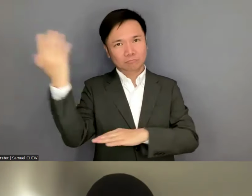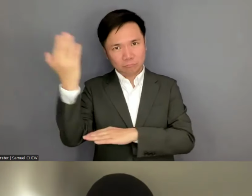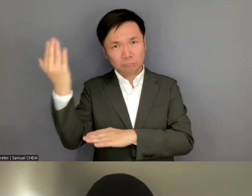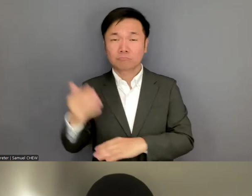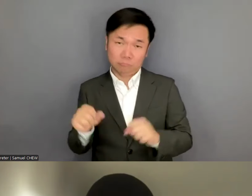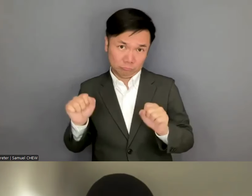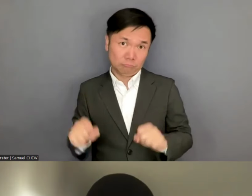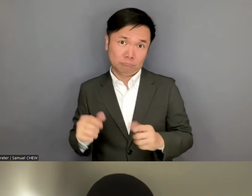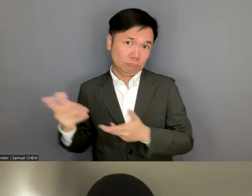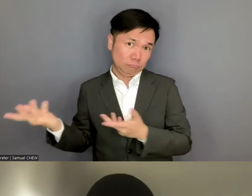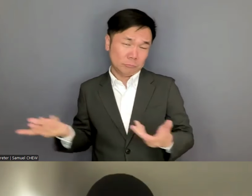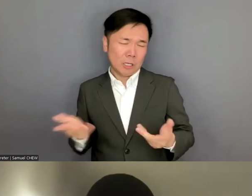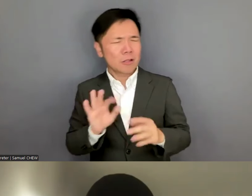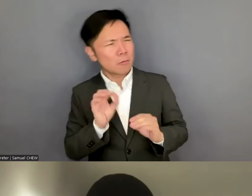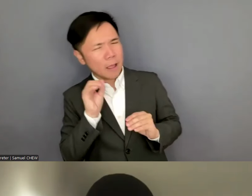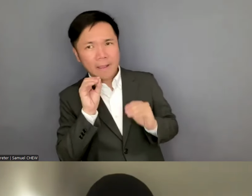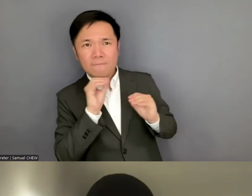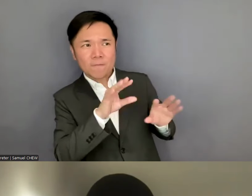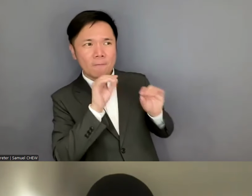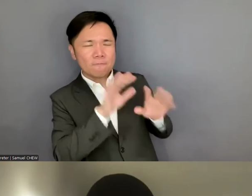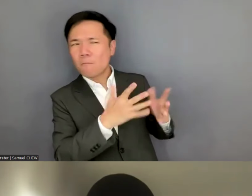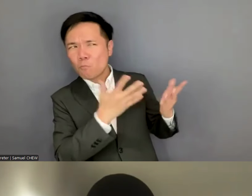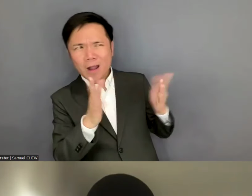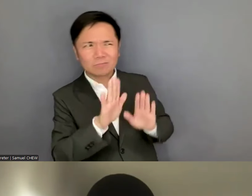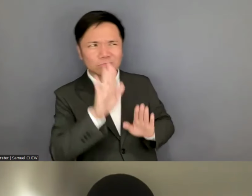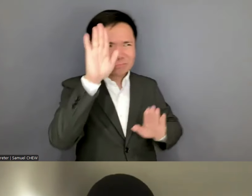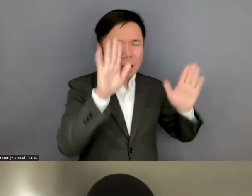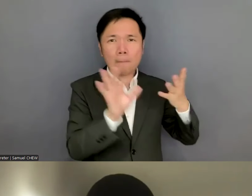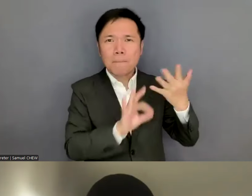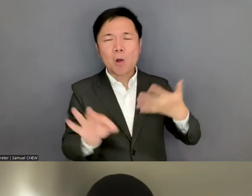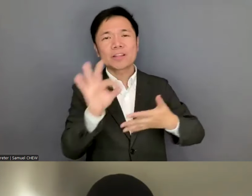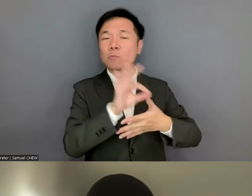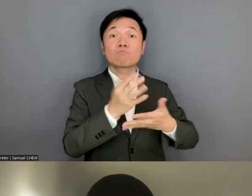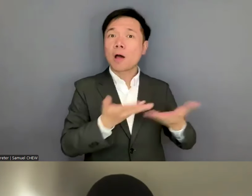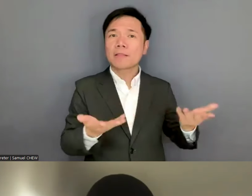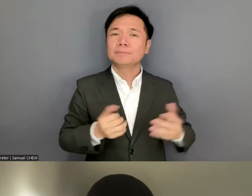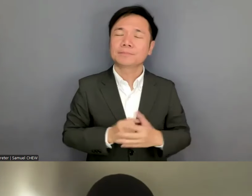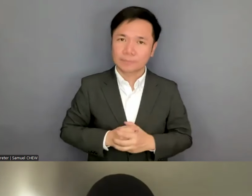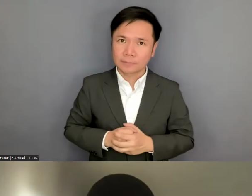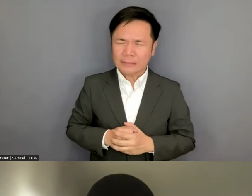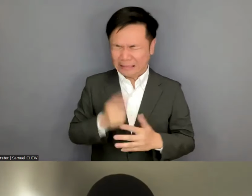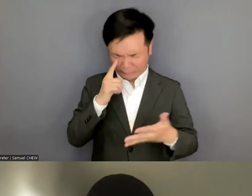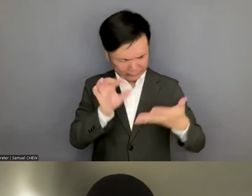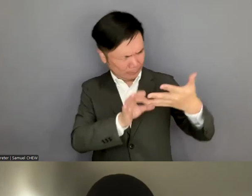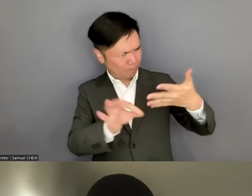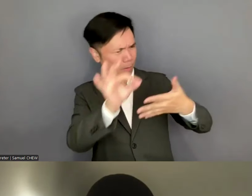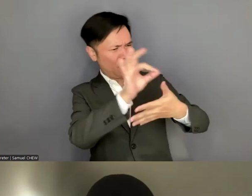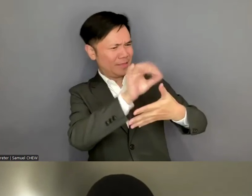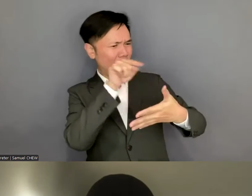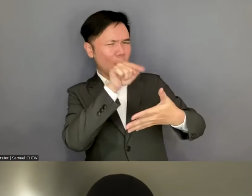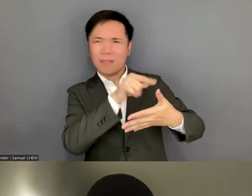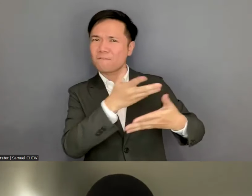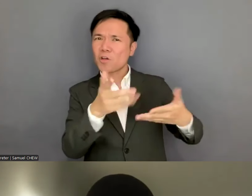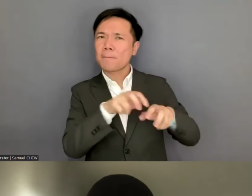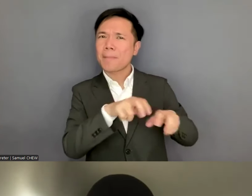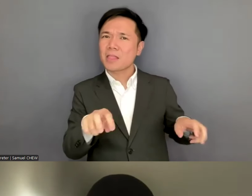what are your priorities. I mean, what do you consider are the priorities that we need to to consider in this panel, because we are